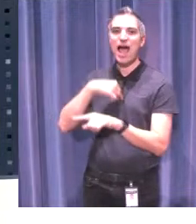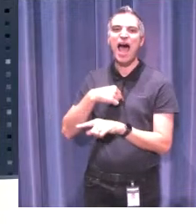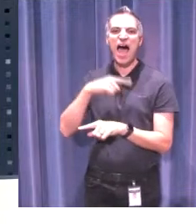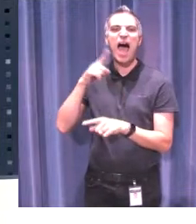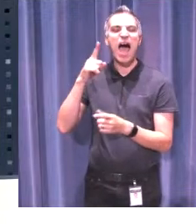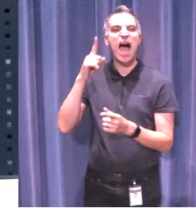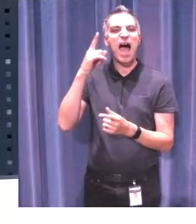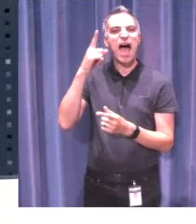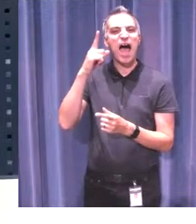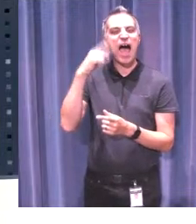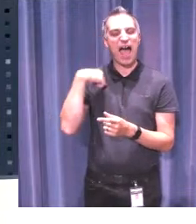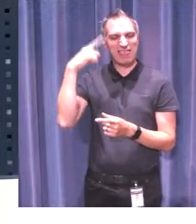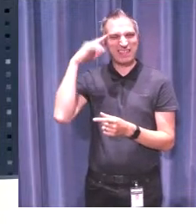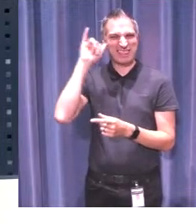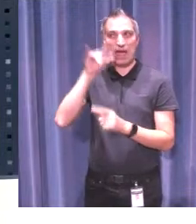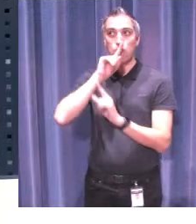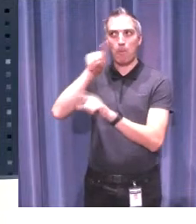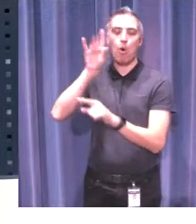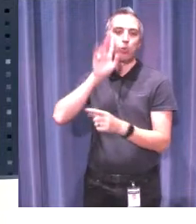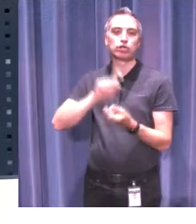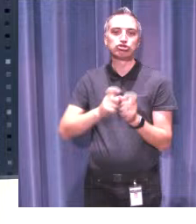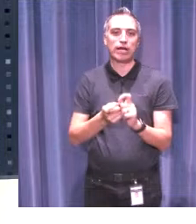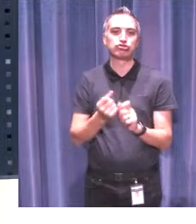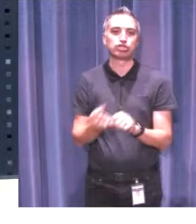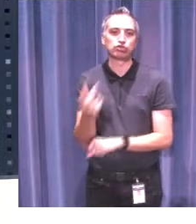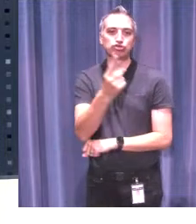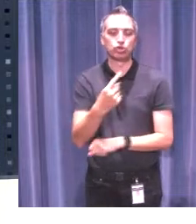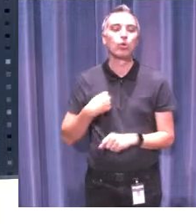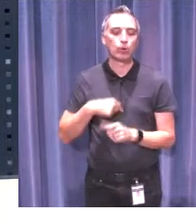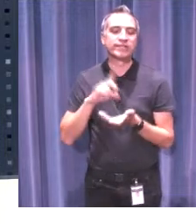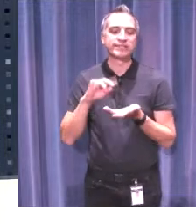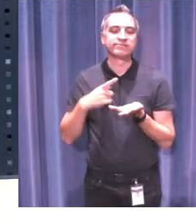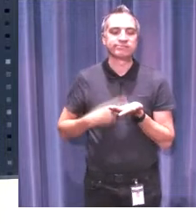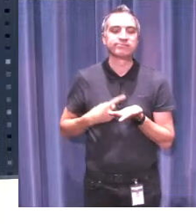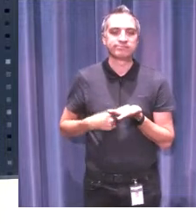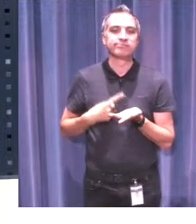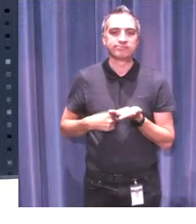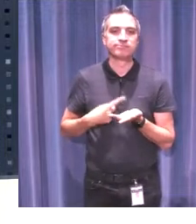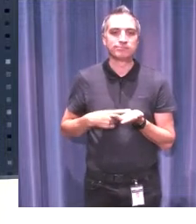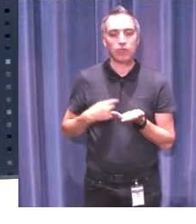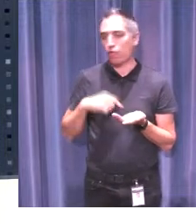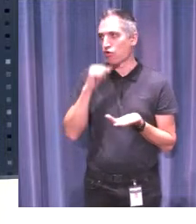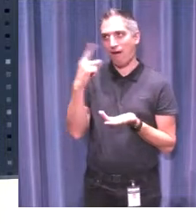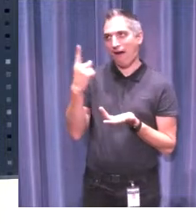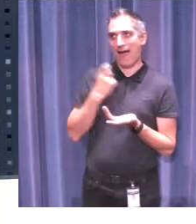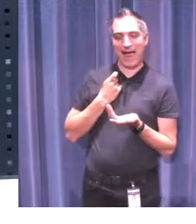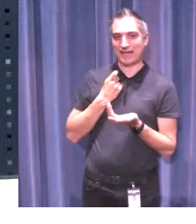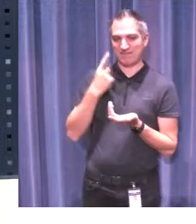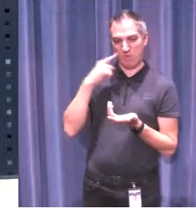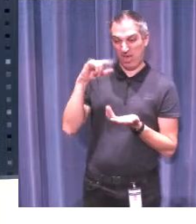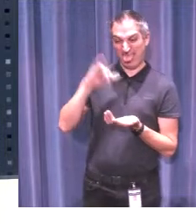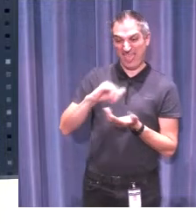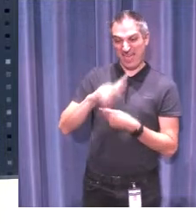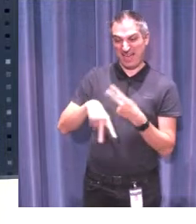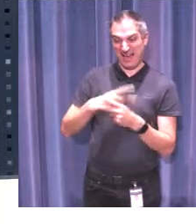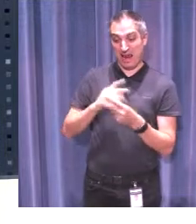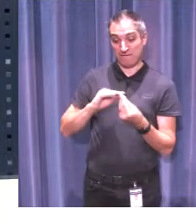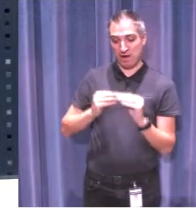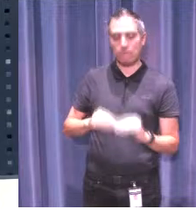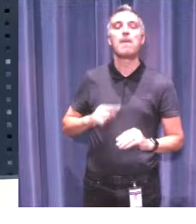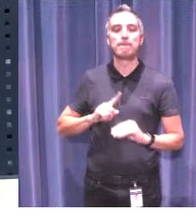next year. And so we talked about that in terms of, well, they're not asking for this, but there are